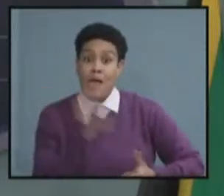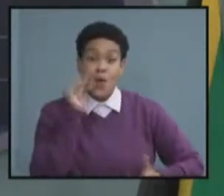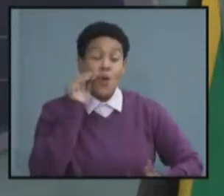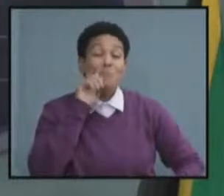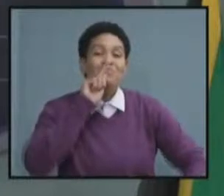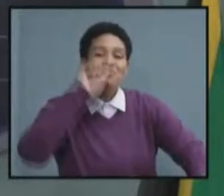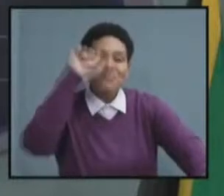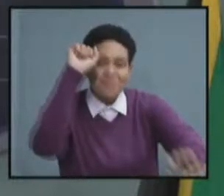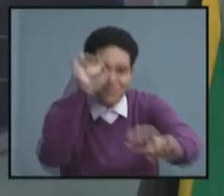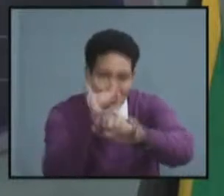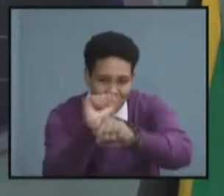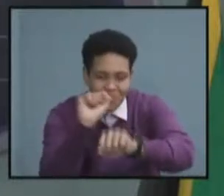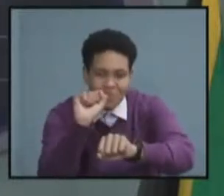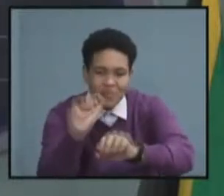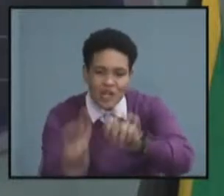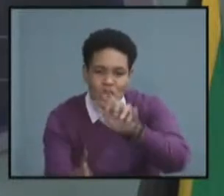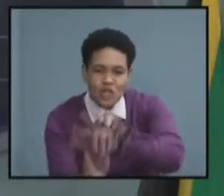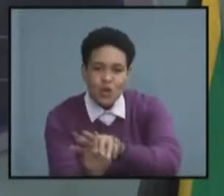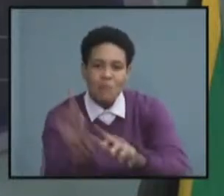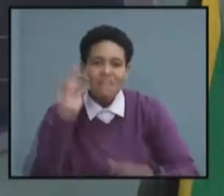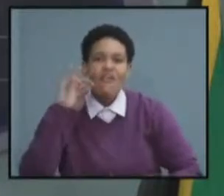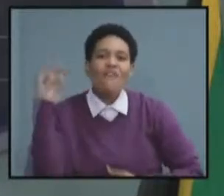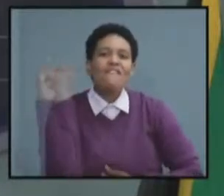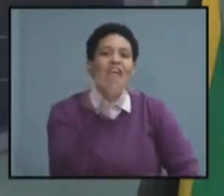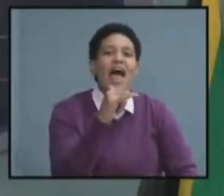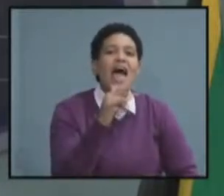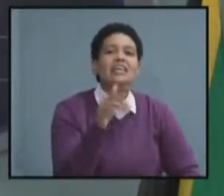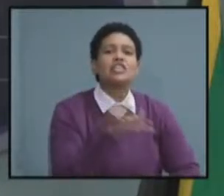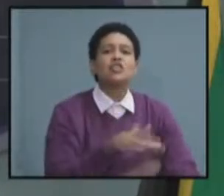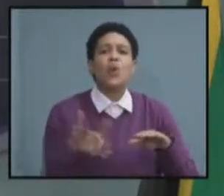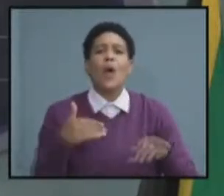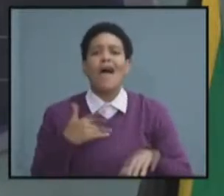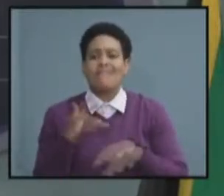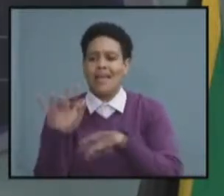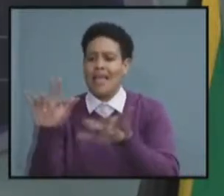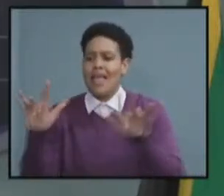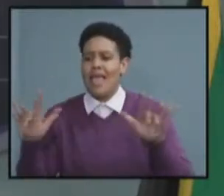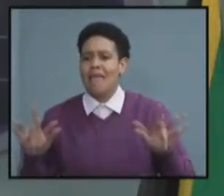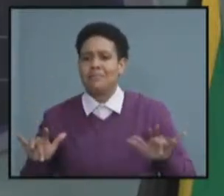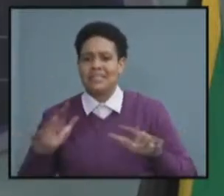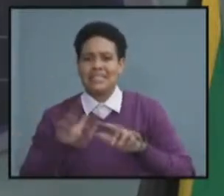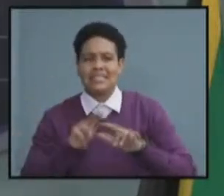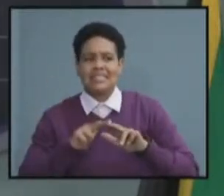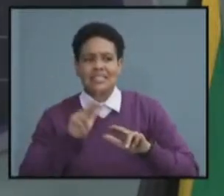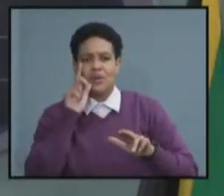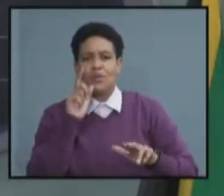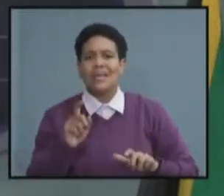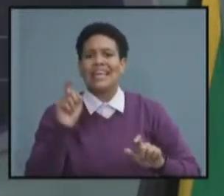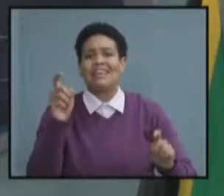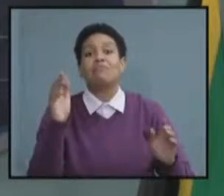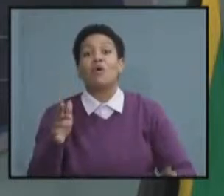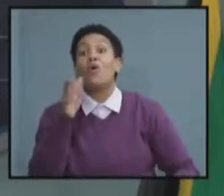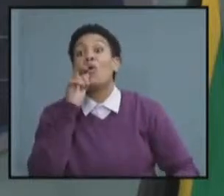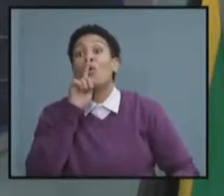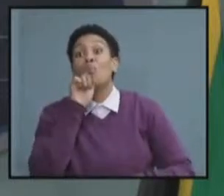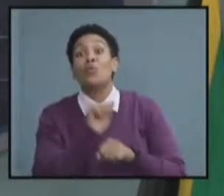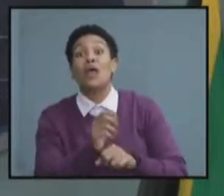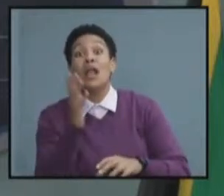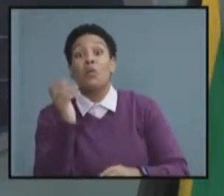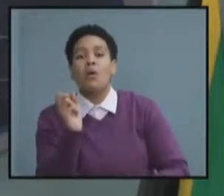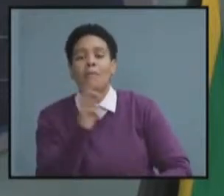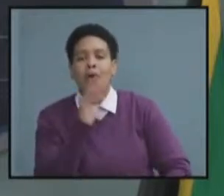do actually turn up for the flights, and that you don't have empty seats that could have gone to persons who want to come. So